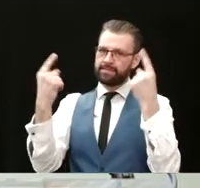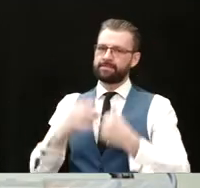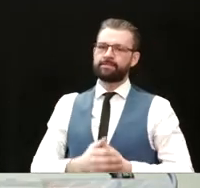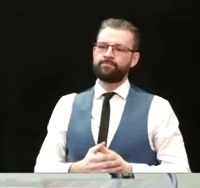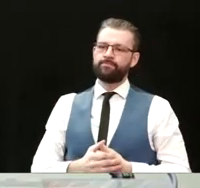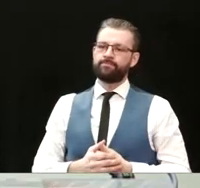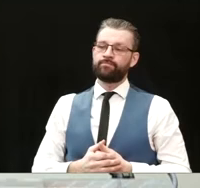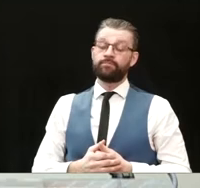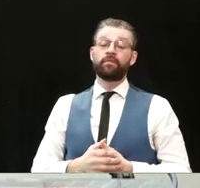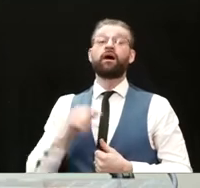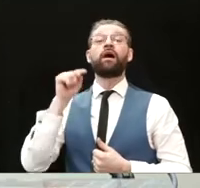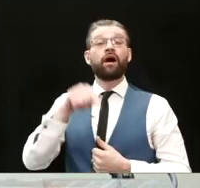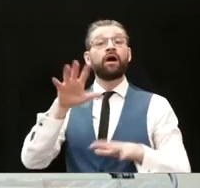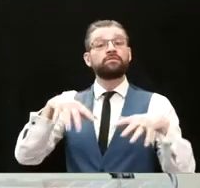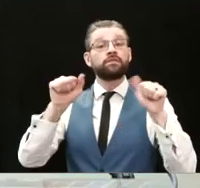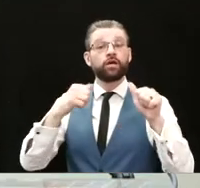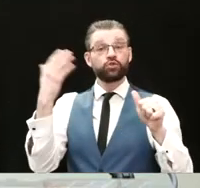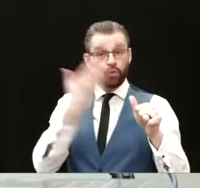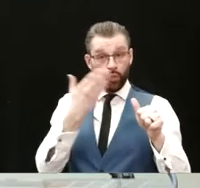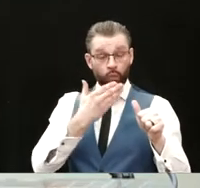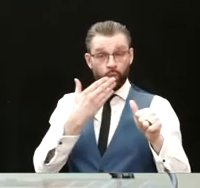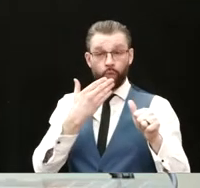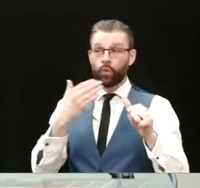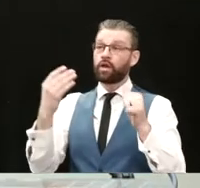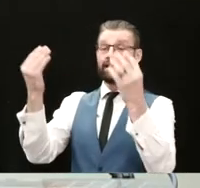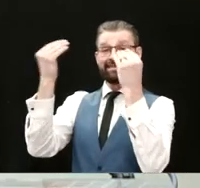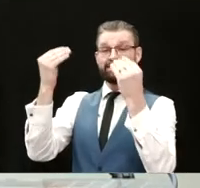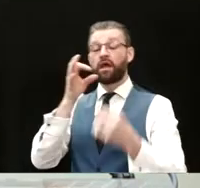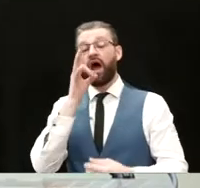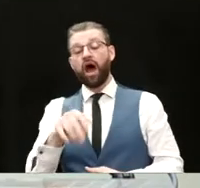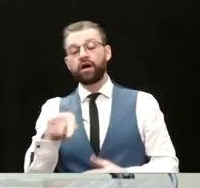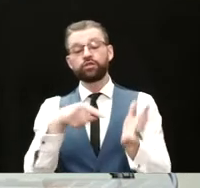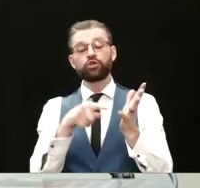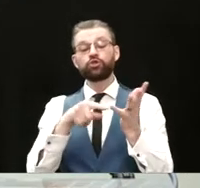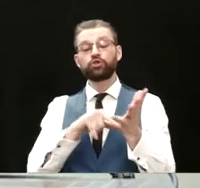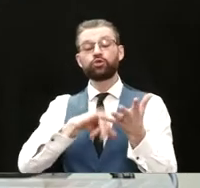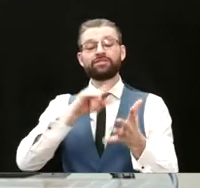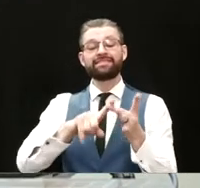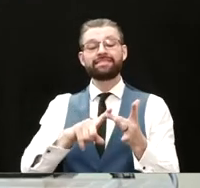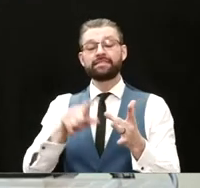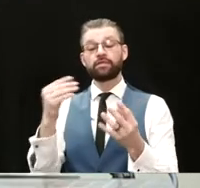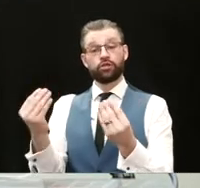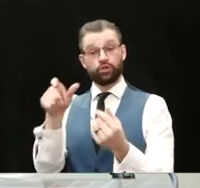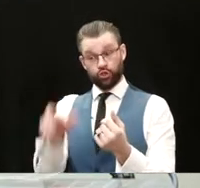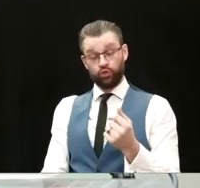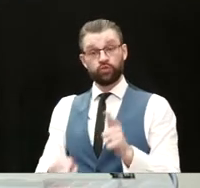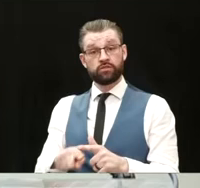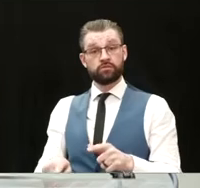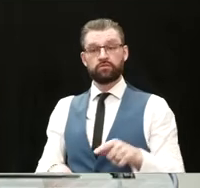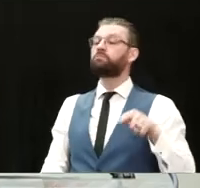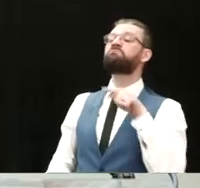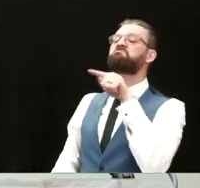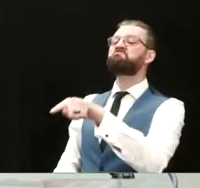This changed when I started school. Teachers would ask Tutsi students to stand up to be identified